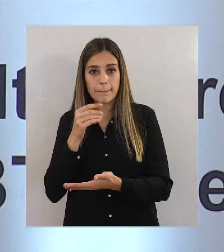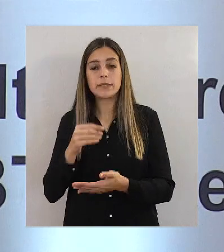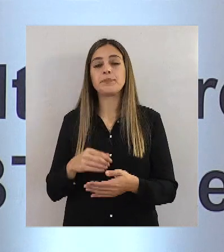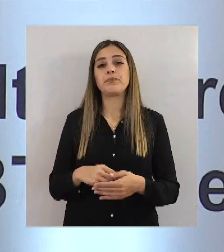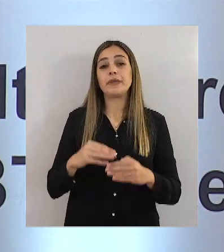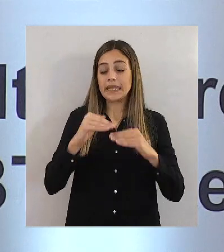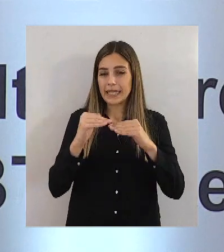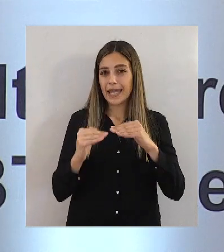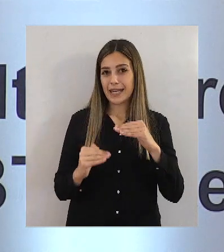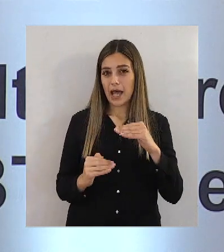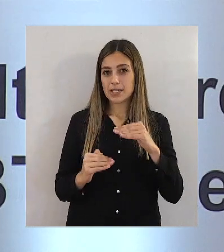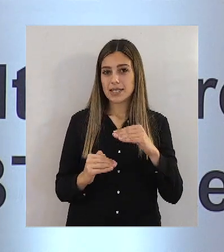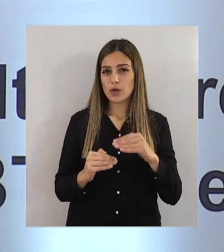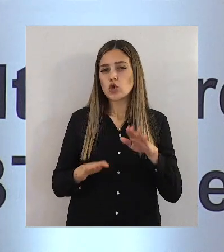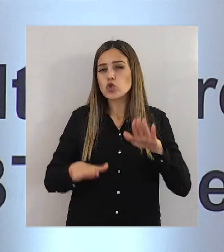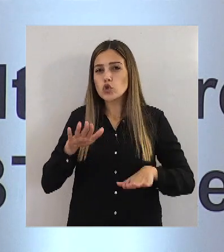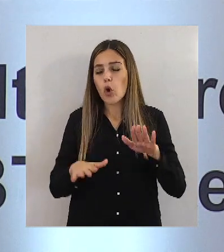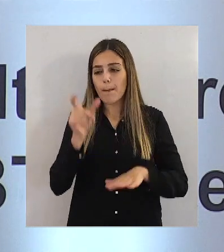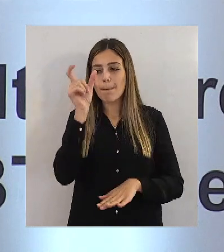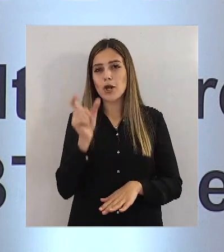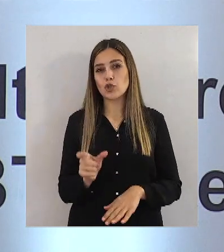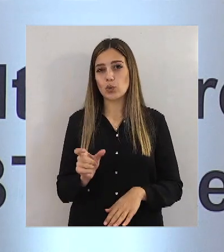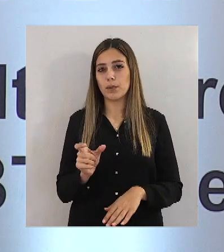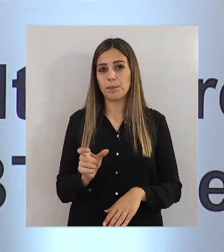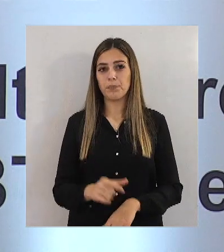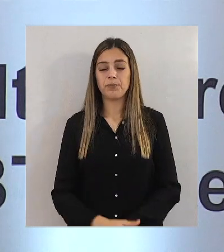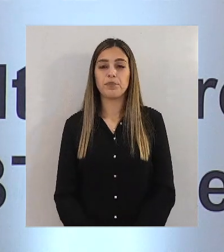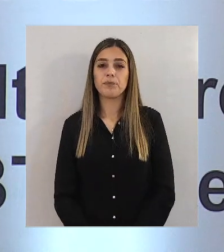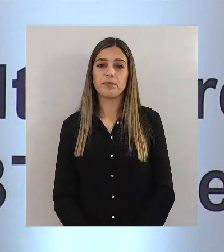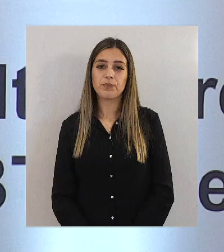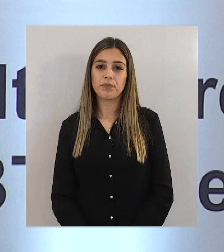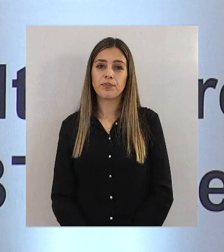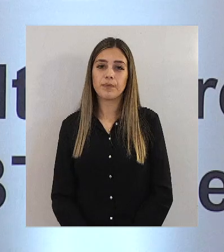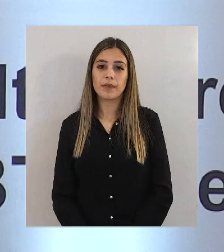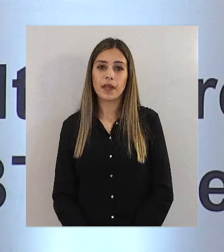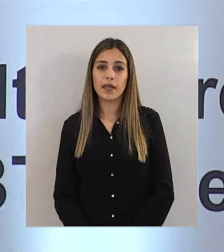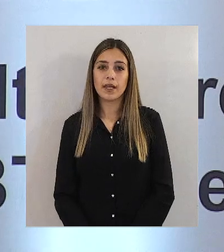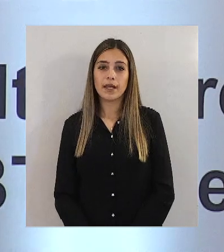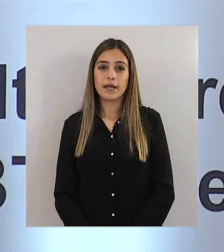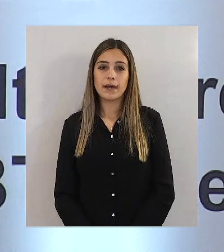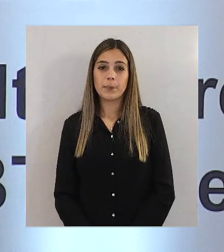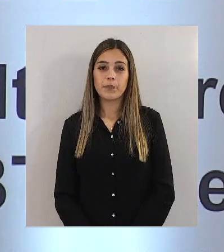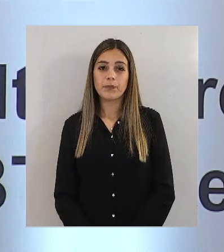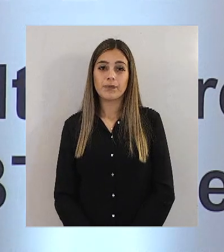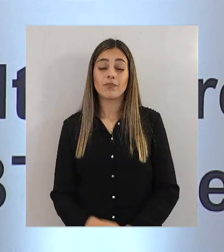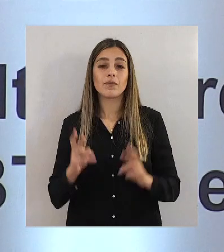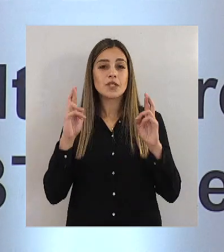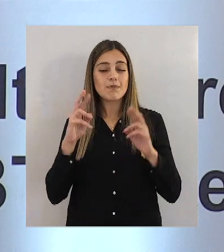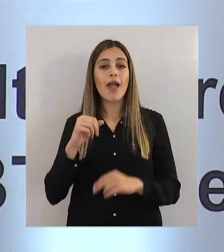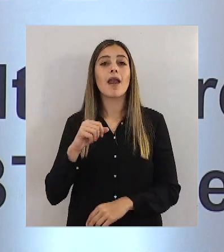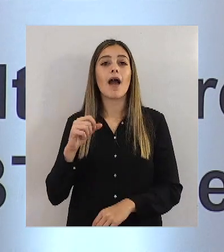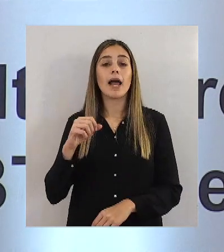a more personalized approach. And I look forward to work with the health authorities on that, because that is very,